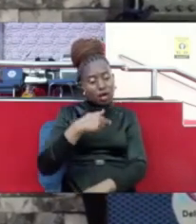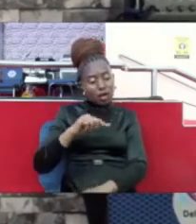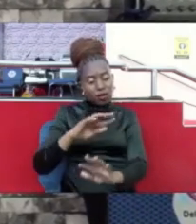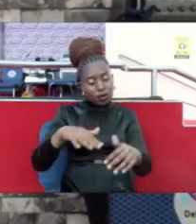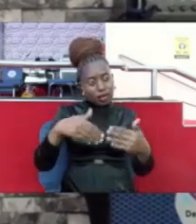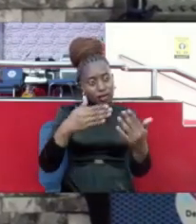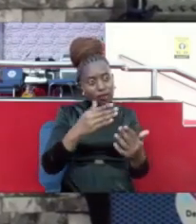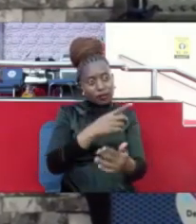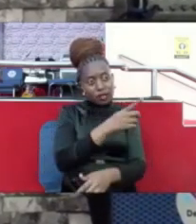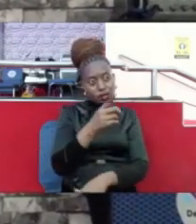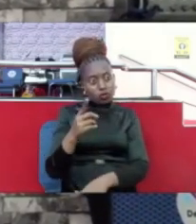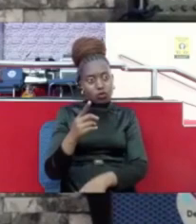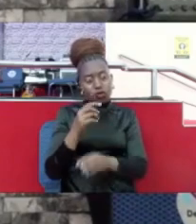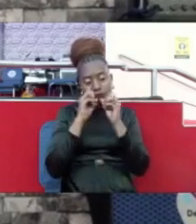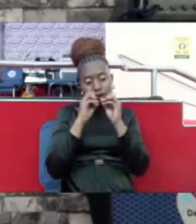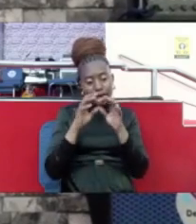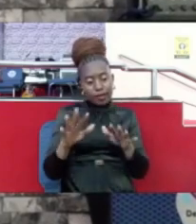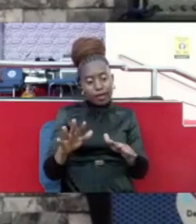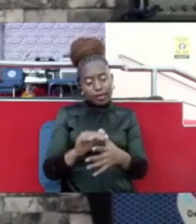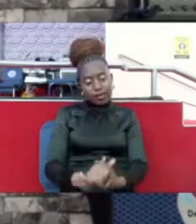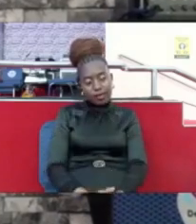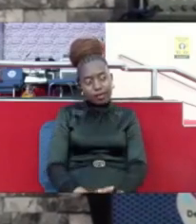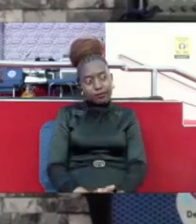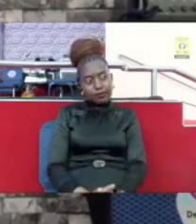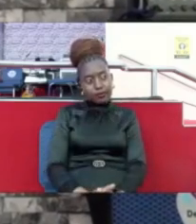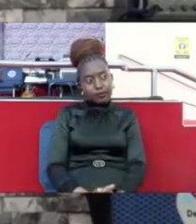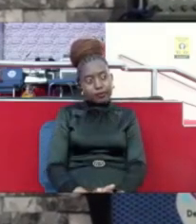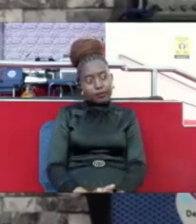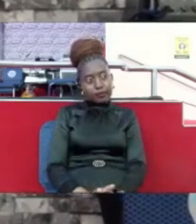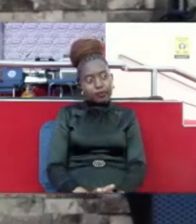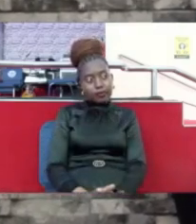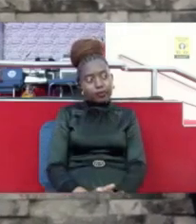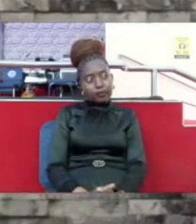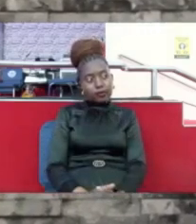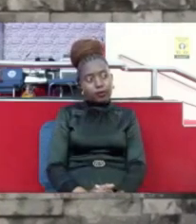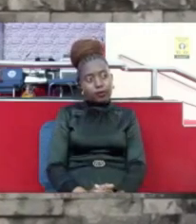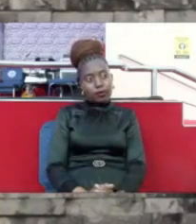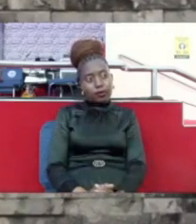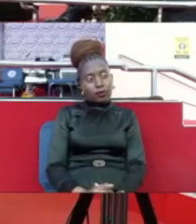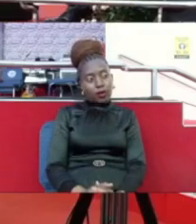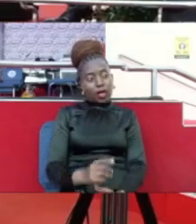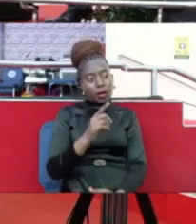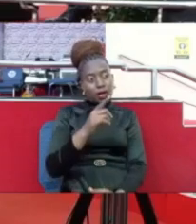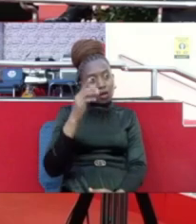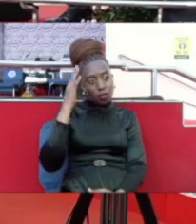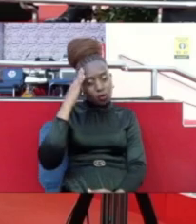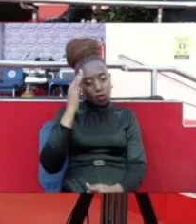to be a blessing. Na tunakupa hiki ili tuwe baraka kwako. Do you know when you begin to live that way, ukianza kuishi hivyo, there will not